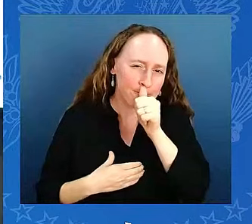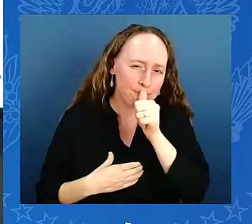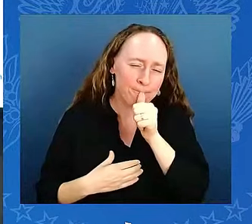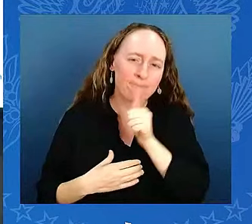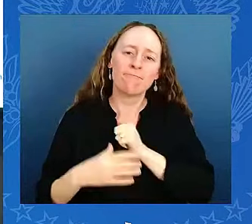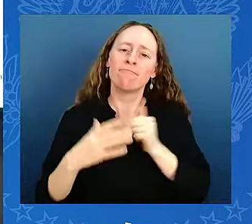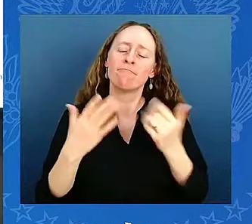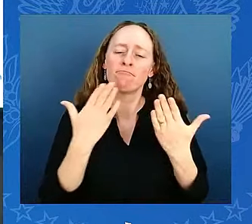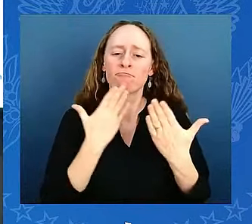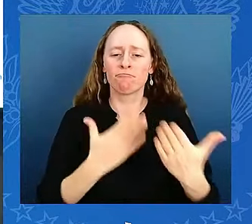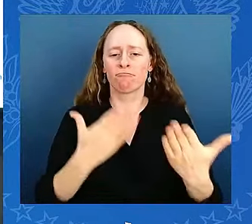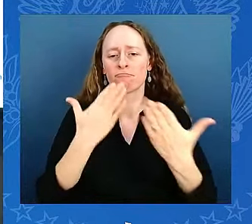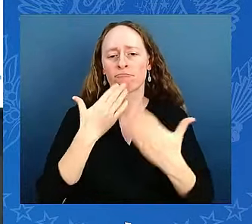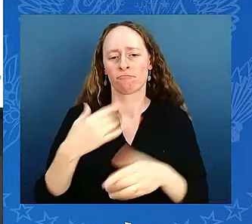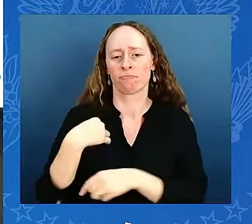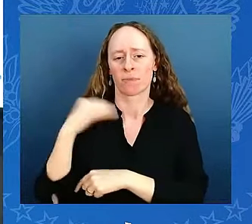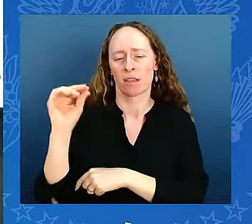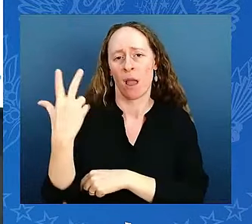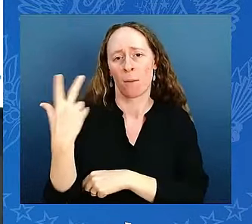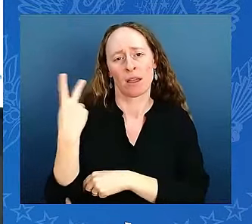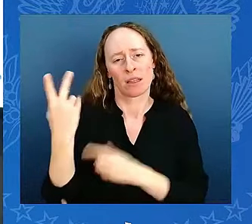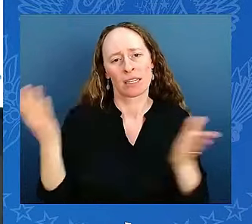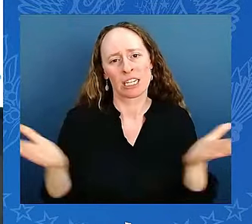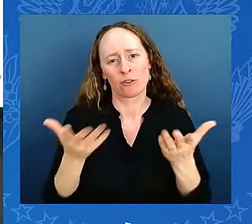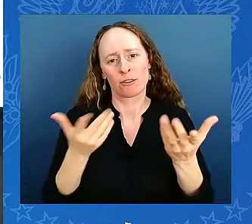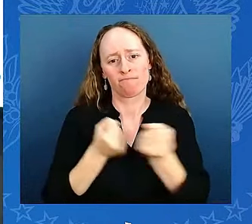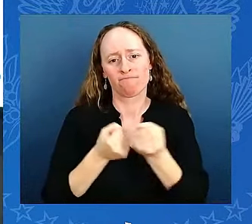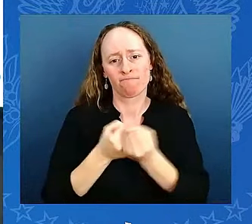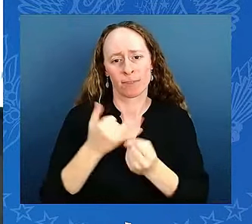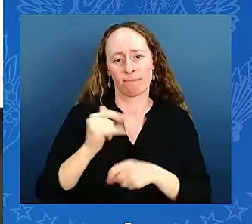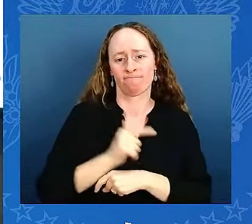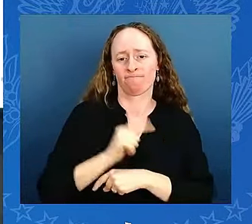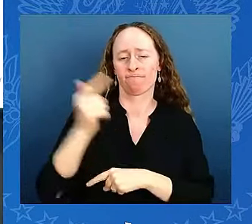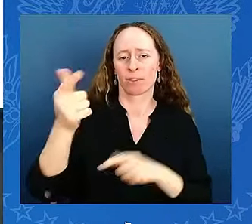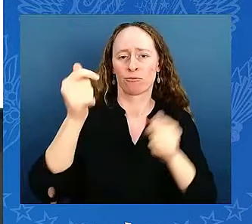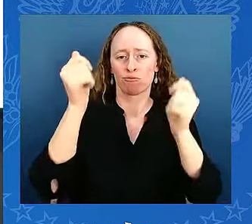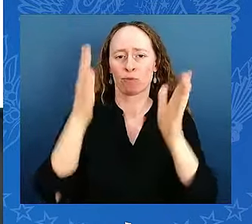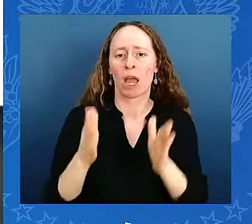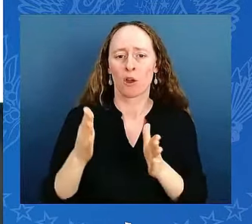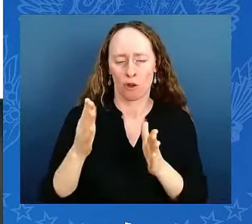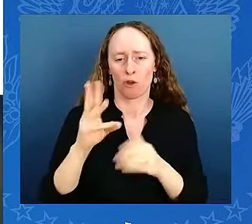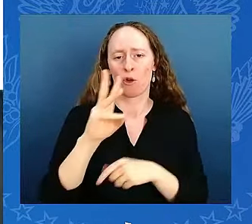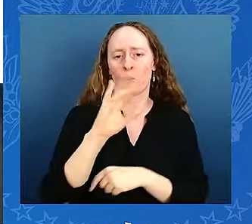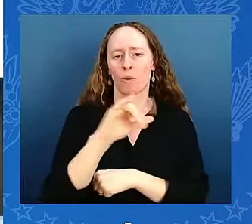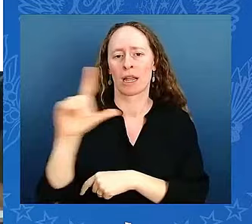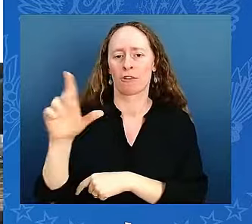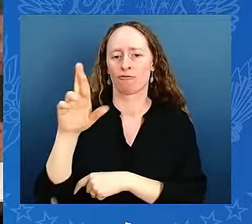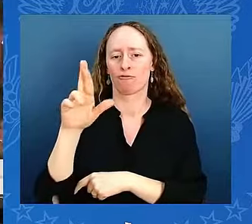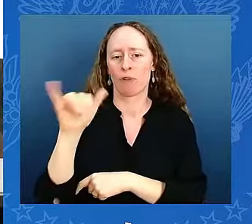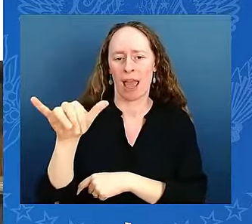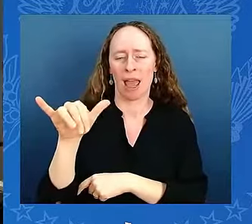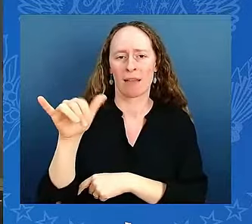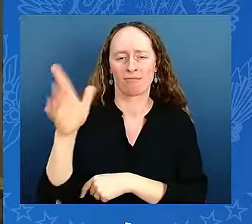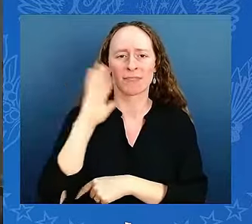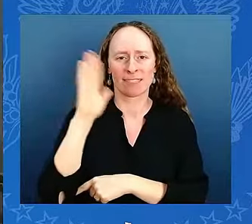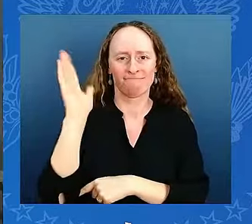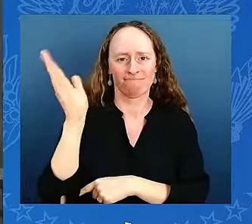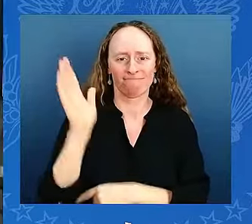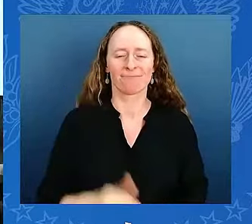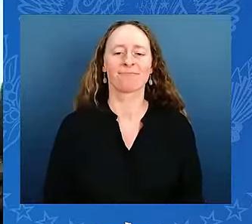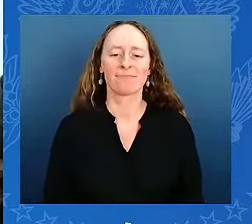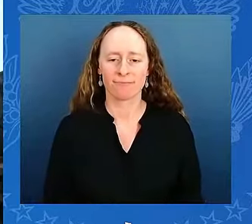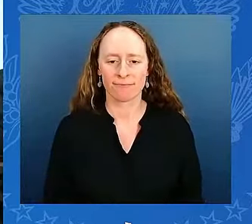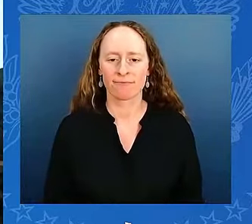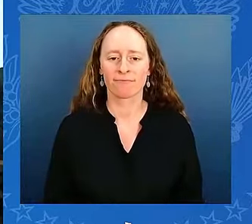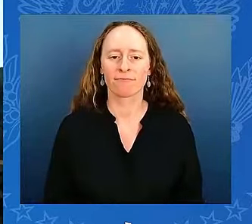Director Will Ray. Thank you, Mr. President. On behalf of the State Emergency Response Team, the folks you see here, the